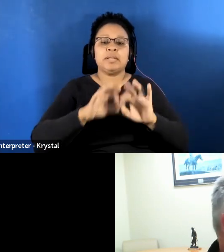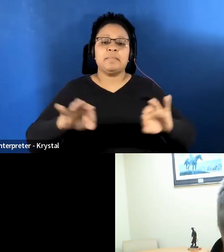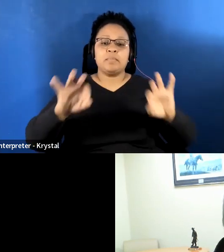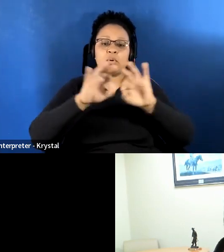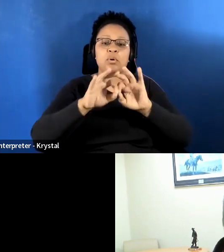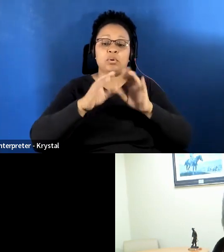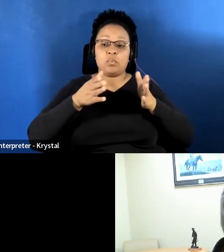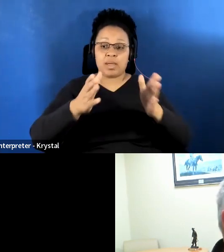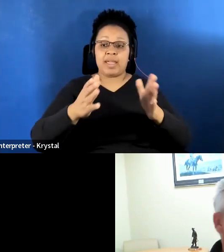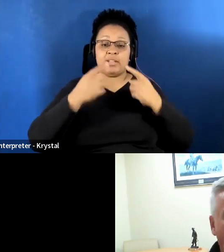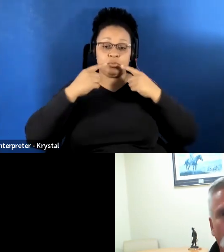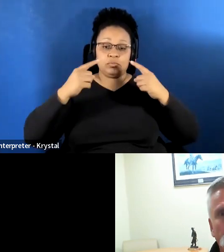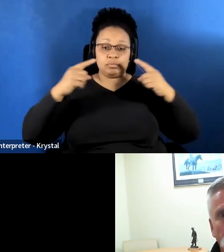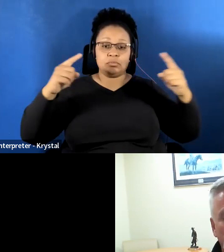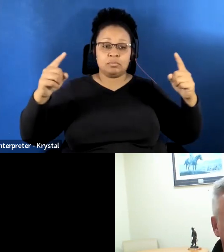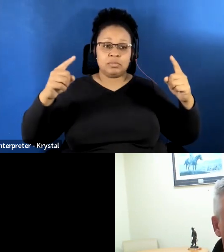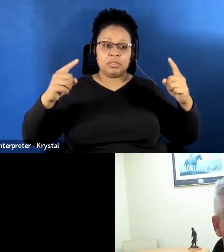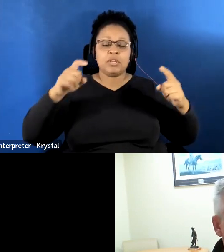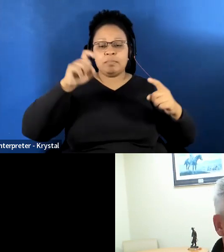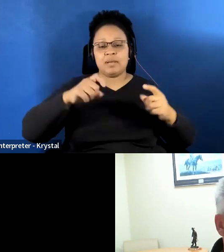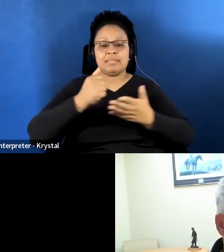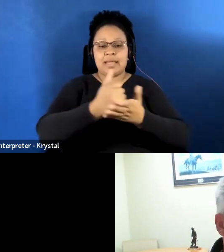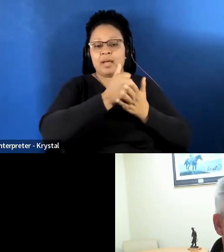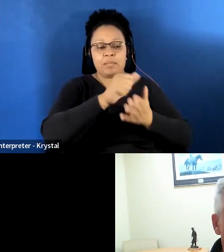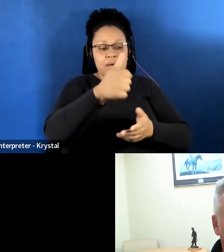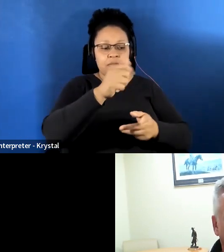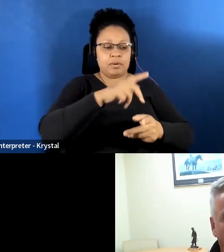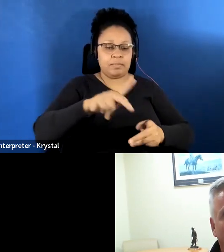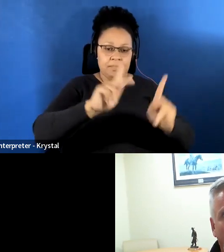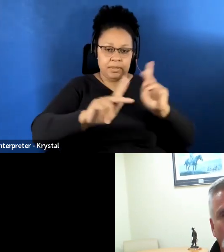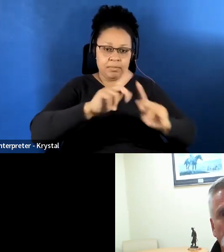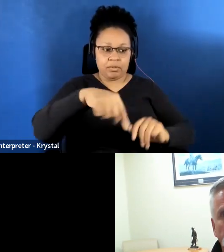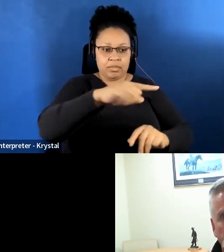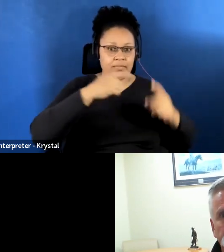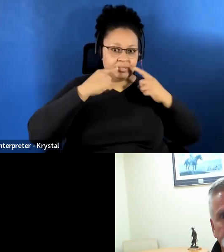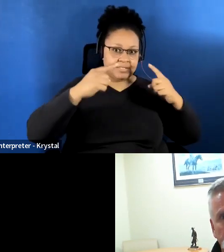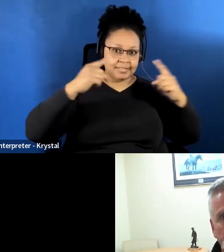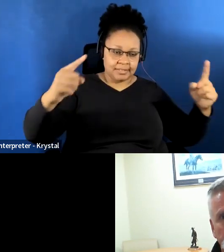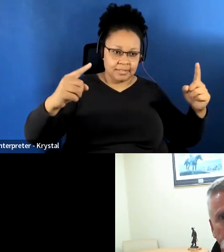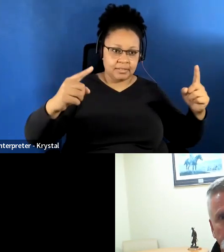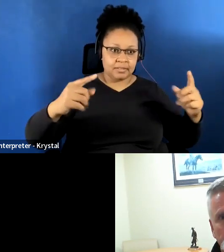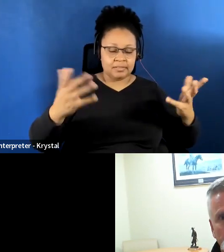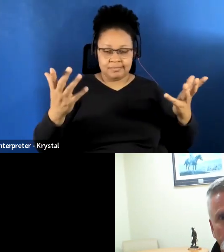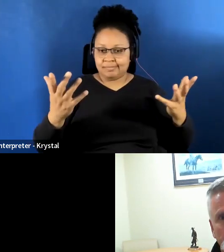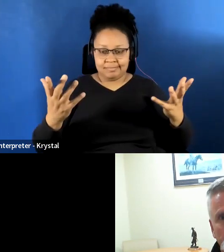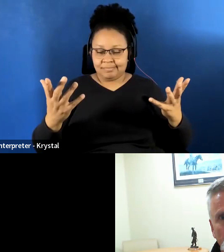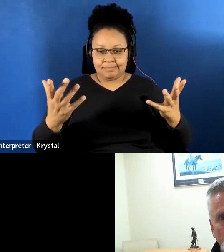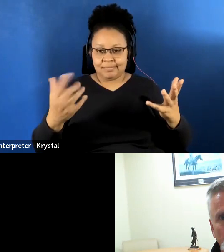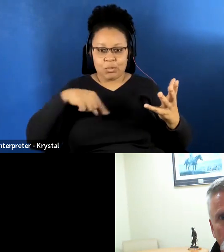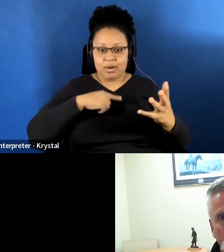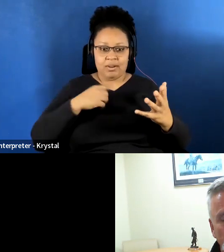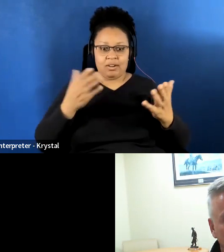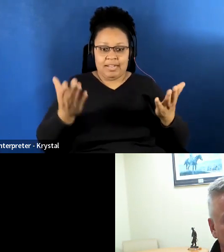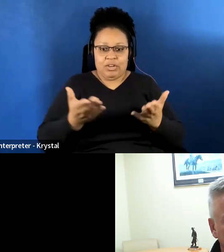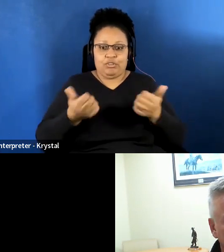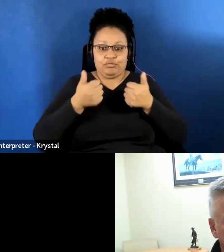to succeed is to help other people succeed. And there's no doubt that's what we're all